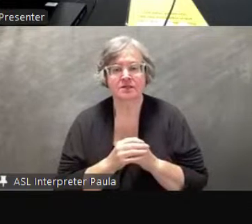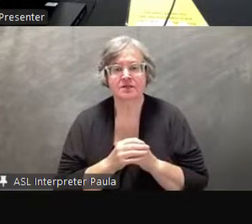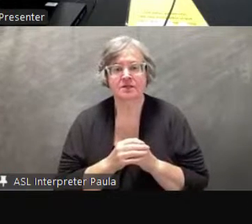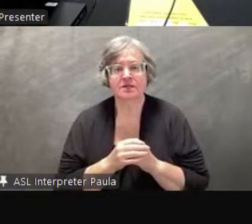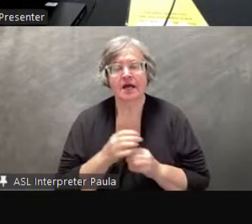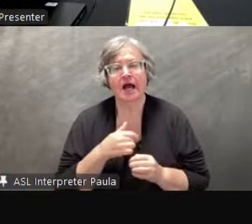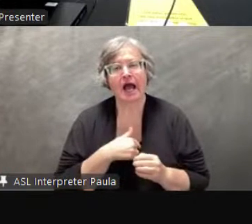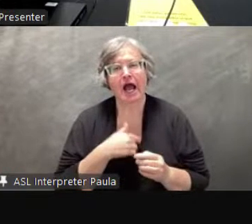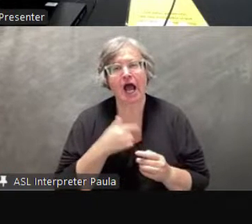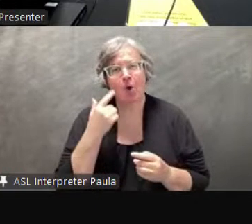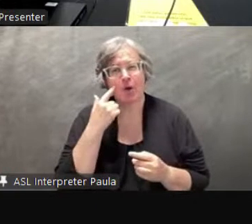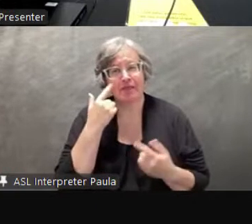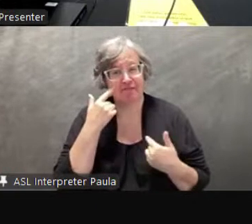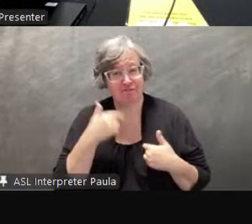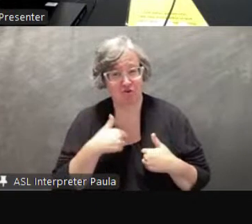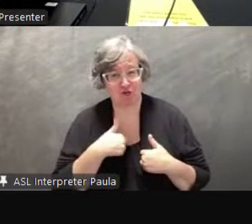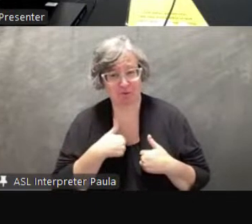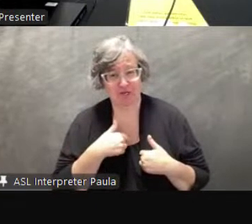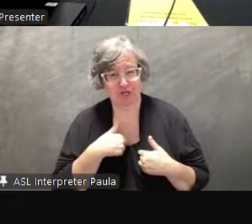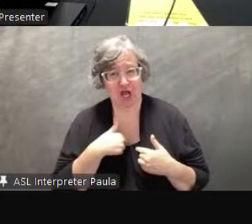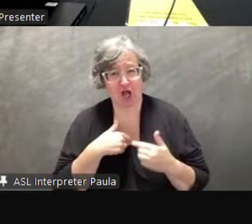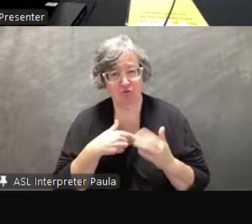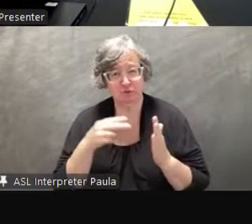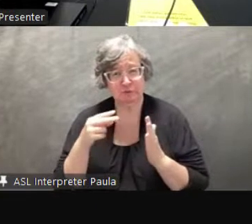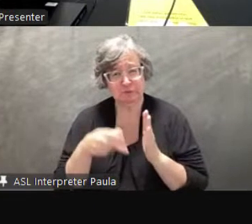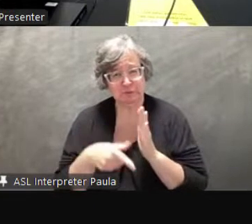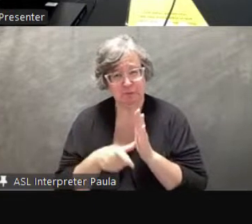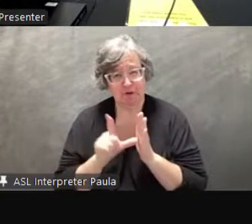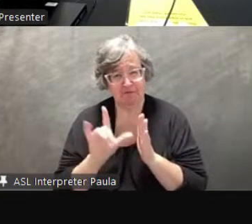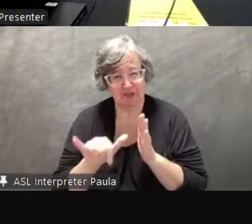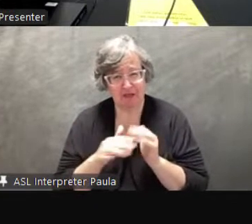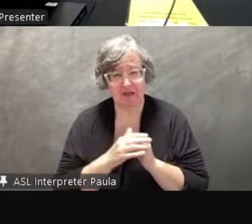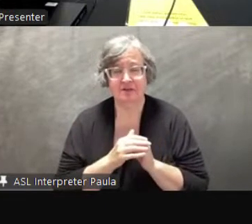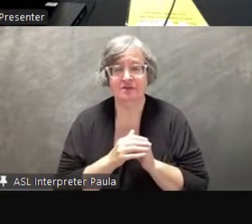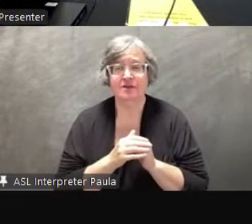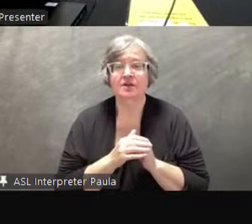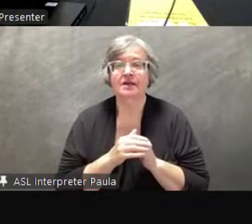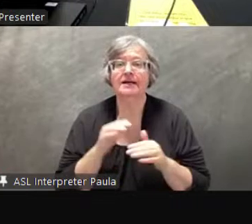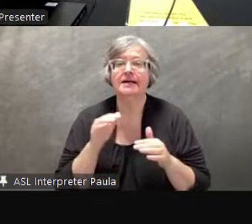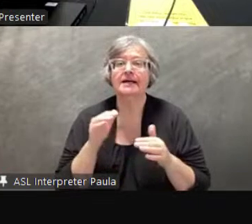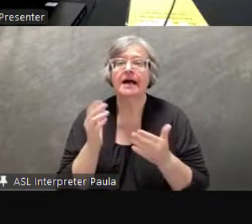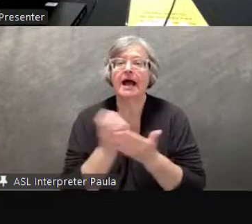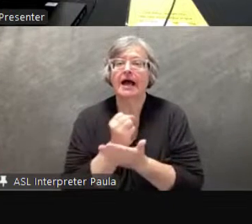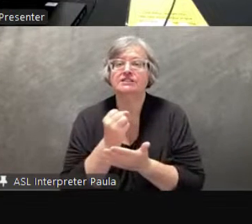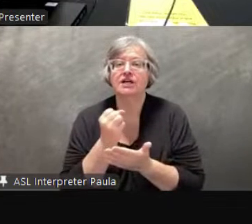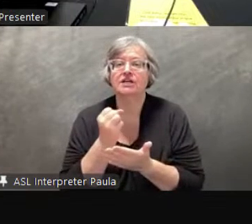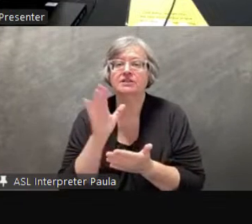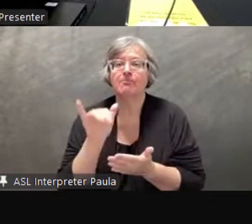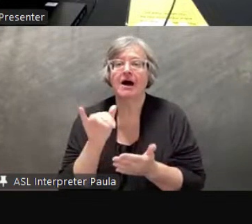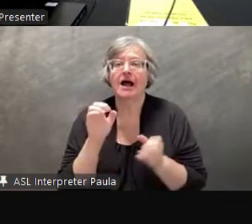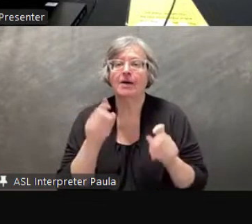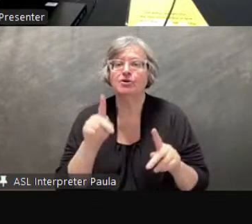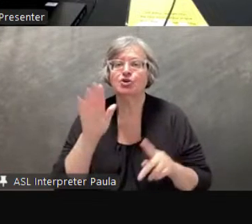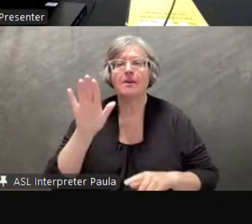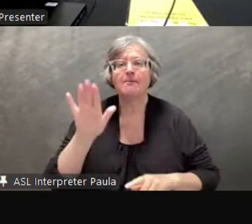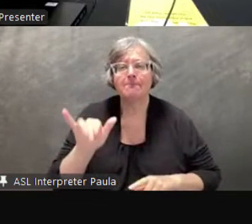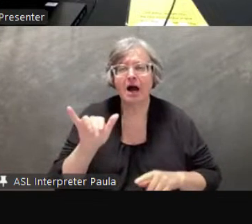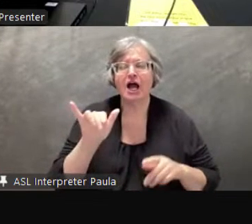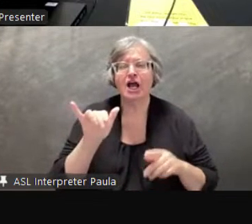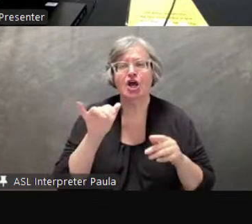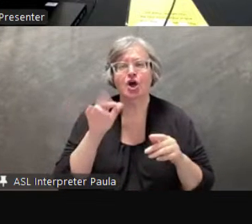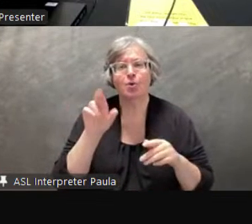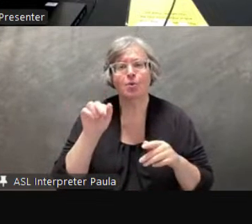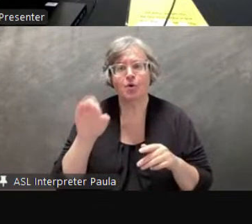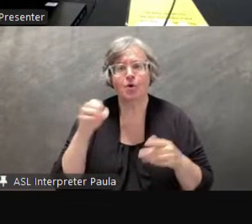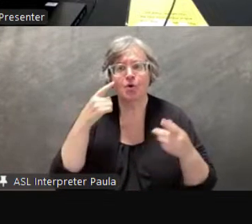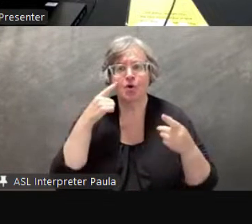What came to me as I was reviewing this is the access to opportunity by race. And I